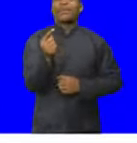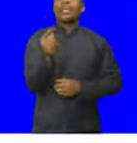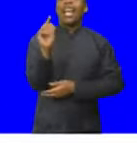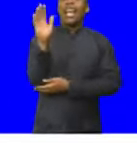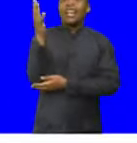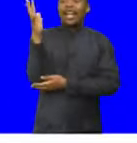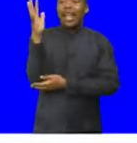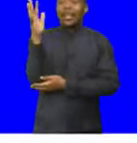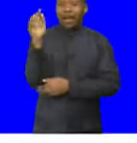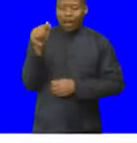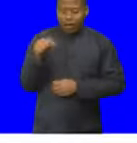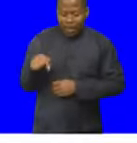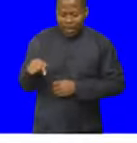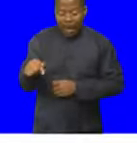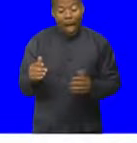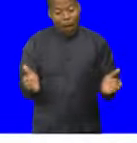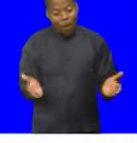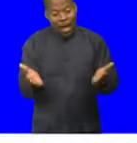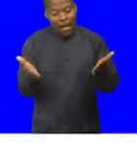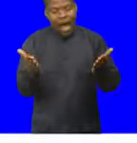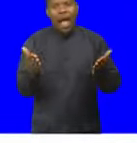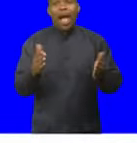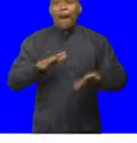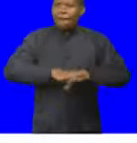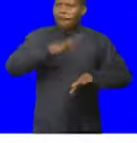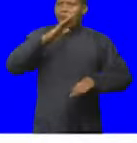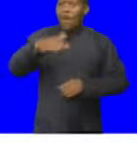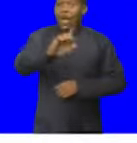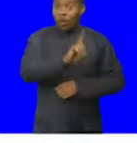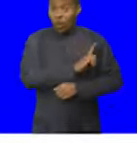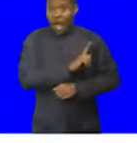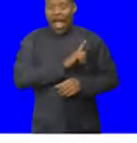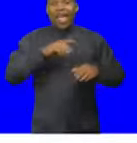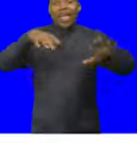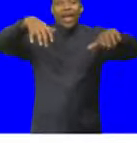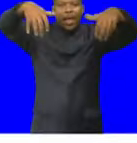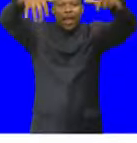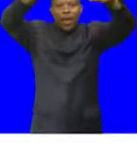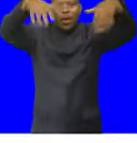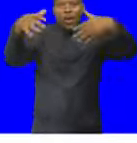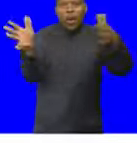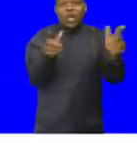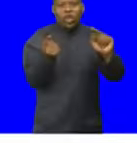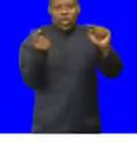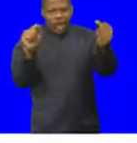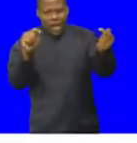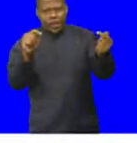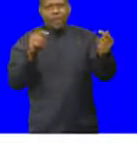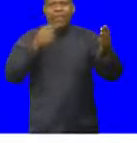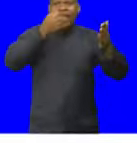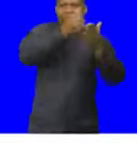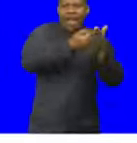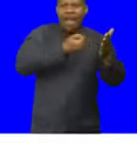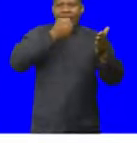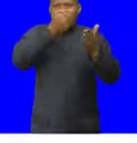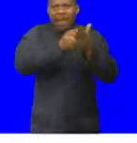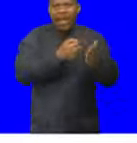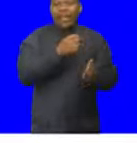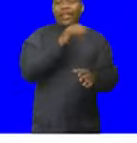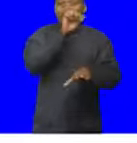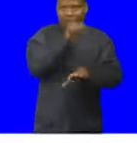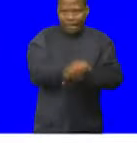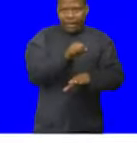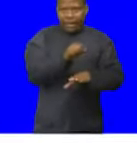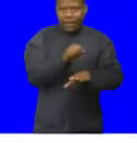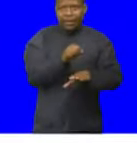ngephansi kwalelitiko kuthi tihlanyele tihlahla kuvikela kuguquka kwesimo semtulu. Luchubeka kahle luhlelo